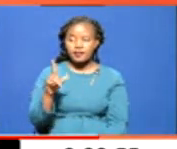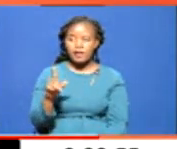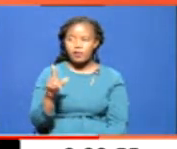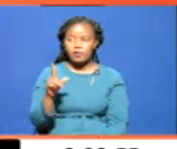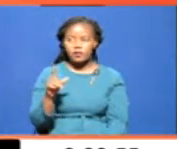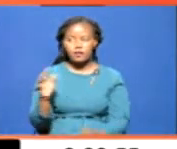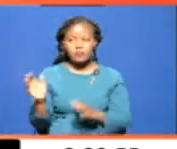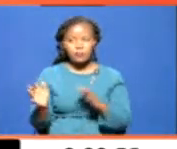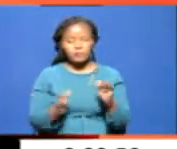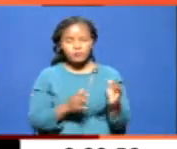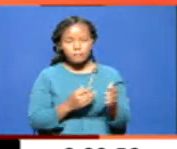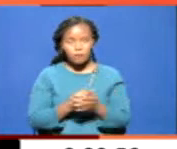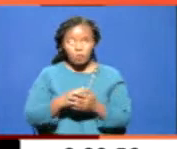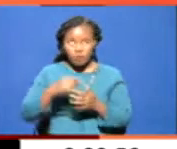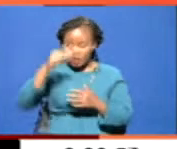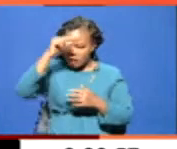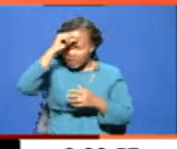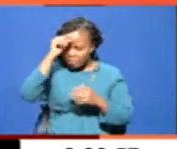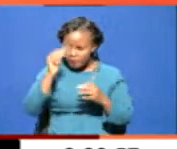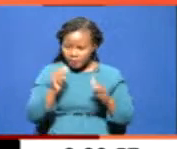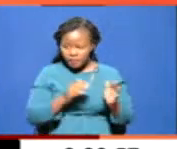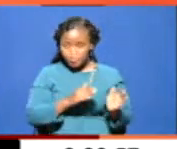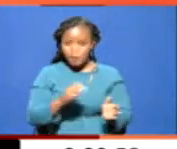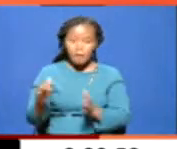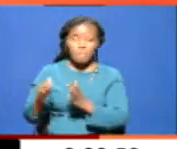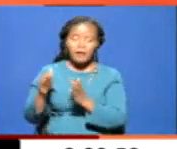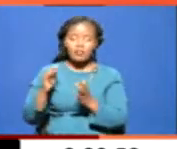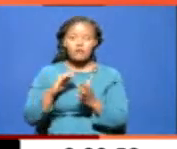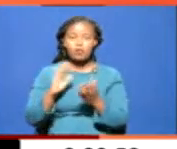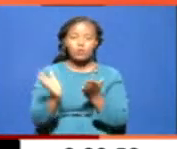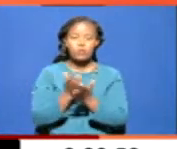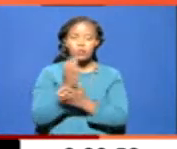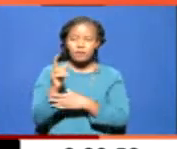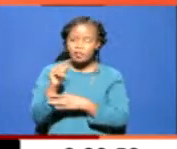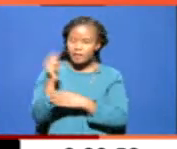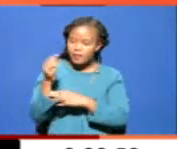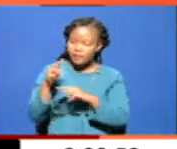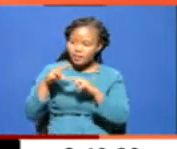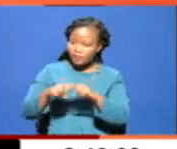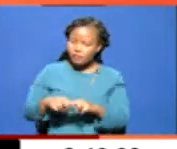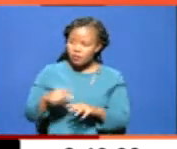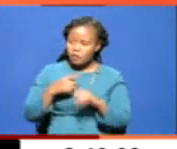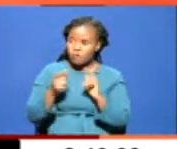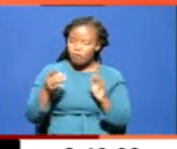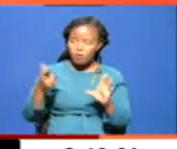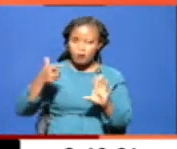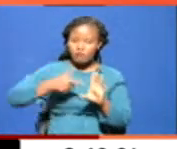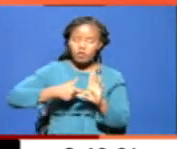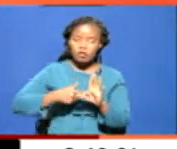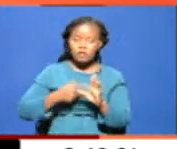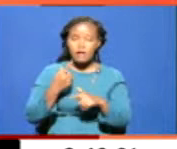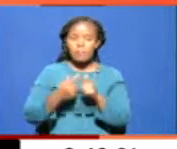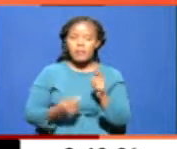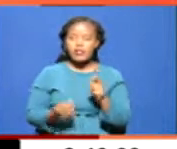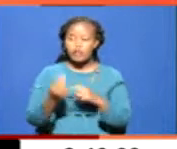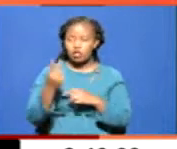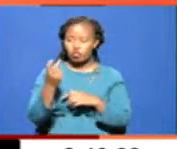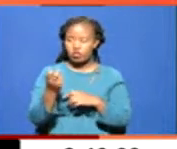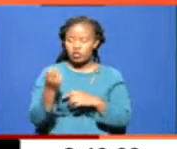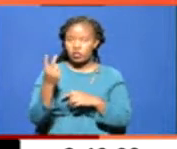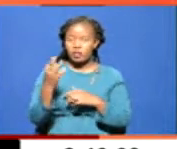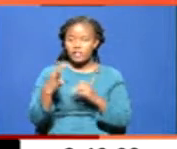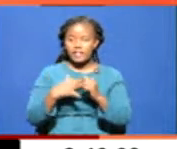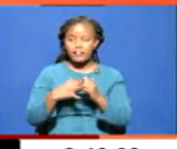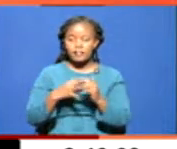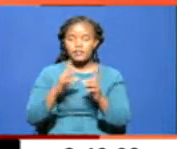the government plans to eliminate Kenya's reliance on solid biomass fuels by the year 2028. The Director